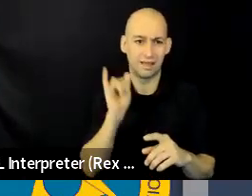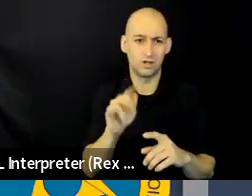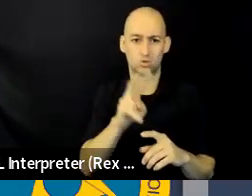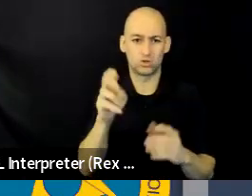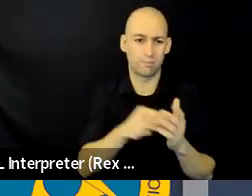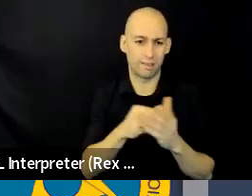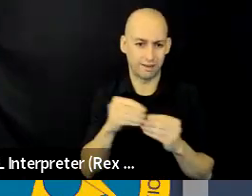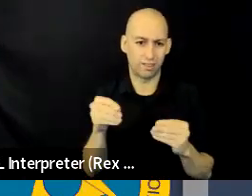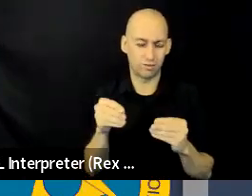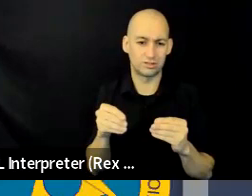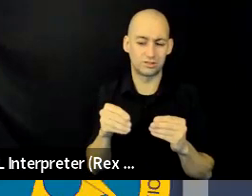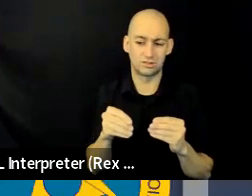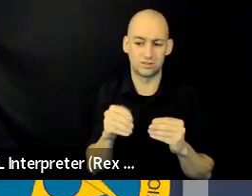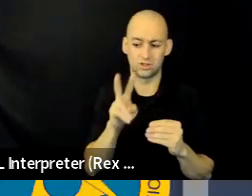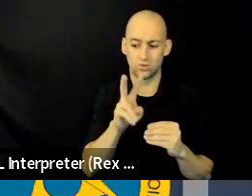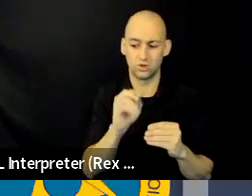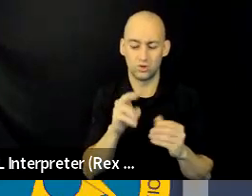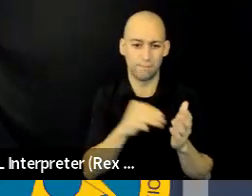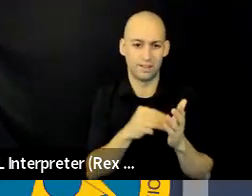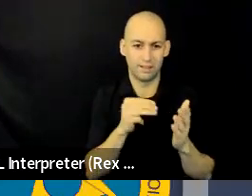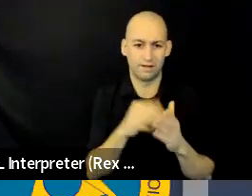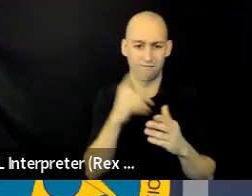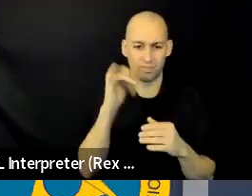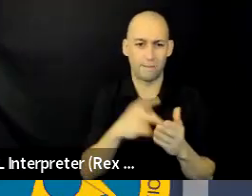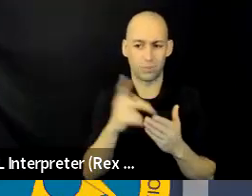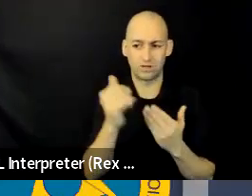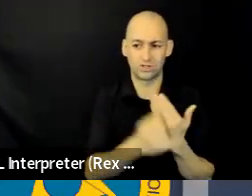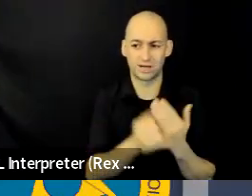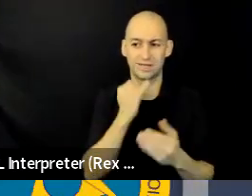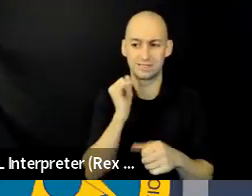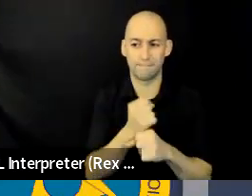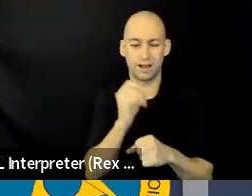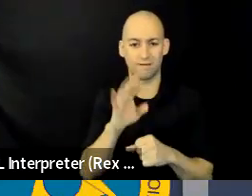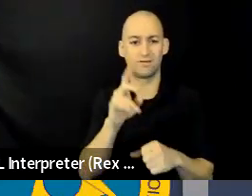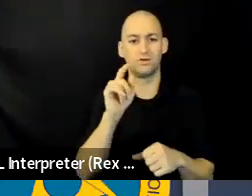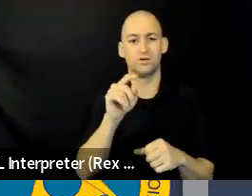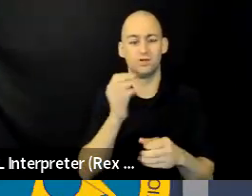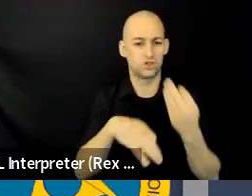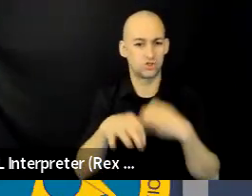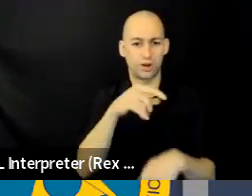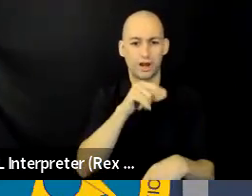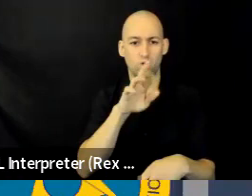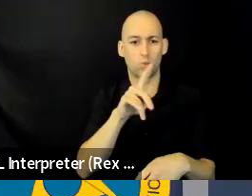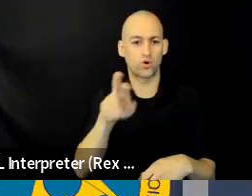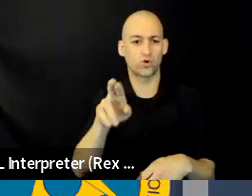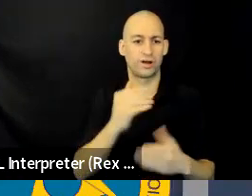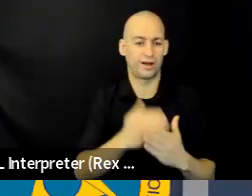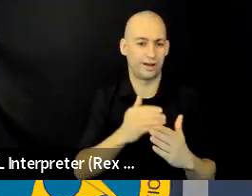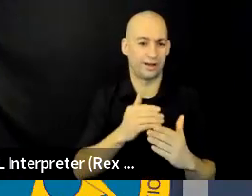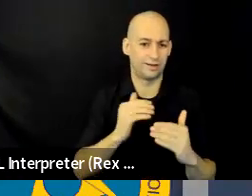million, $202 million on this project is made up of Trade Corridor Enhancement Program from our second cycle, which